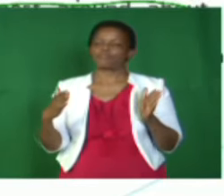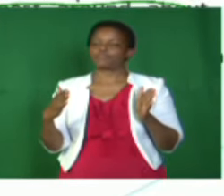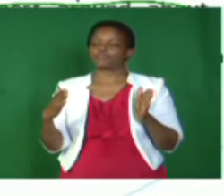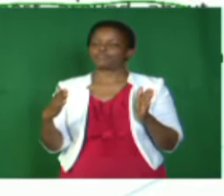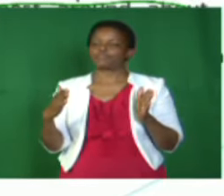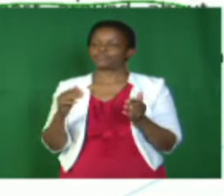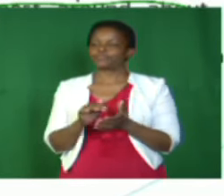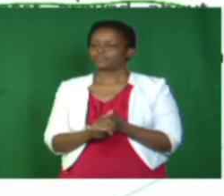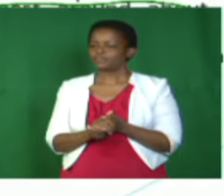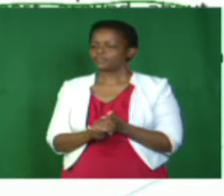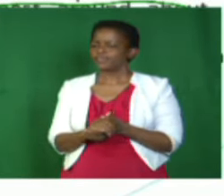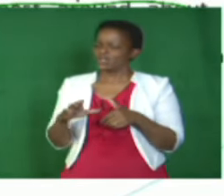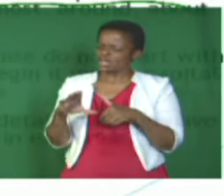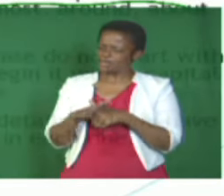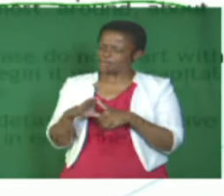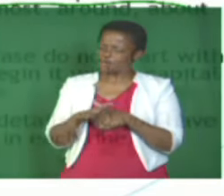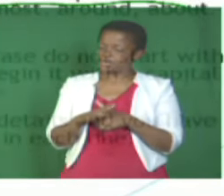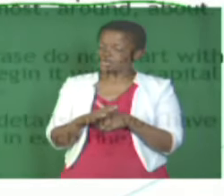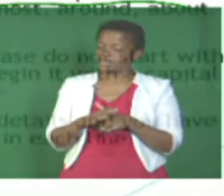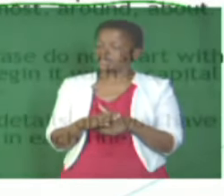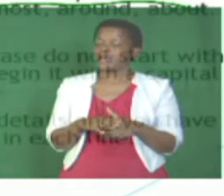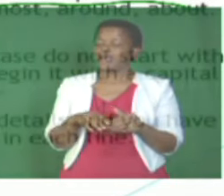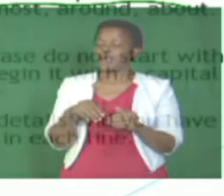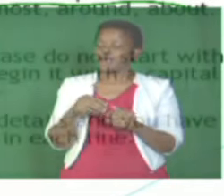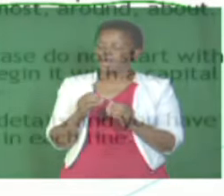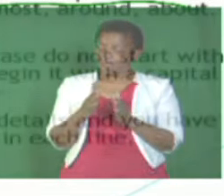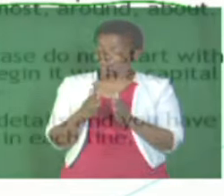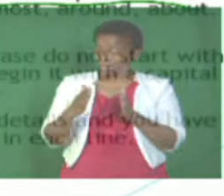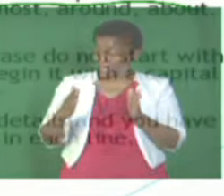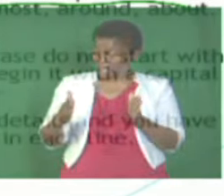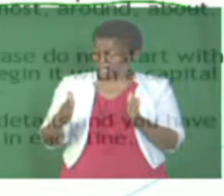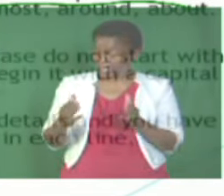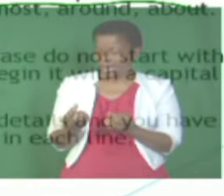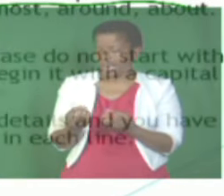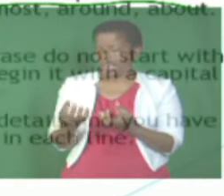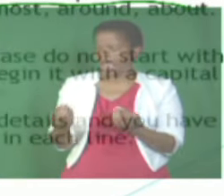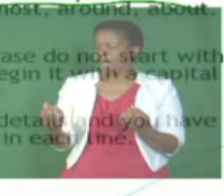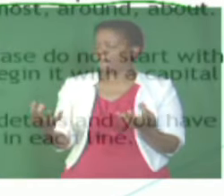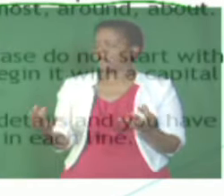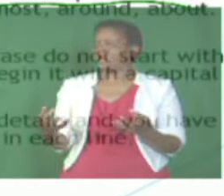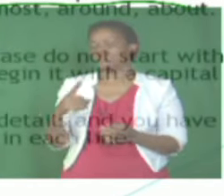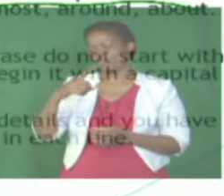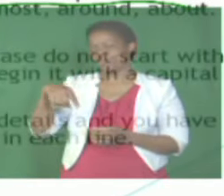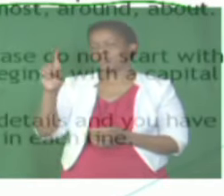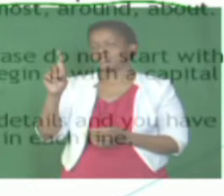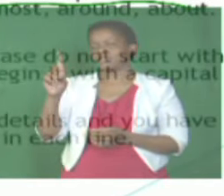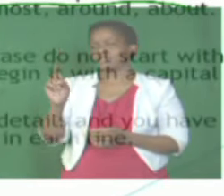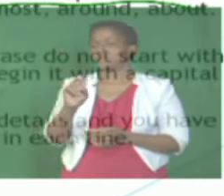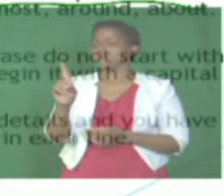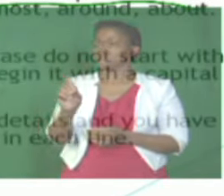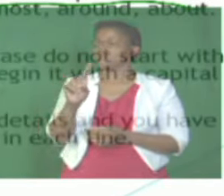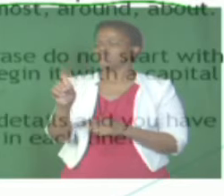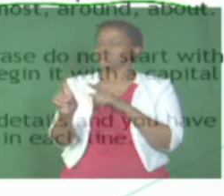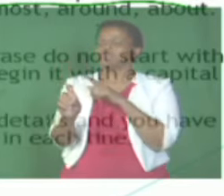also important for you to space a number correctly. If you have been given a question that will actually